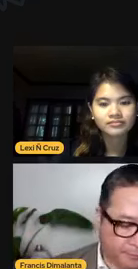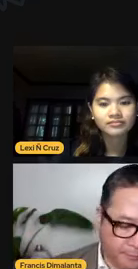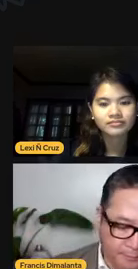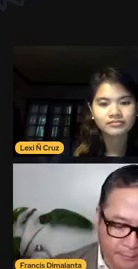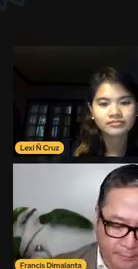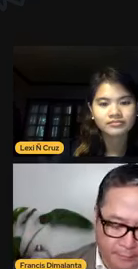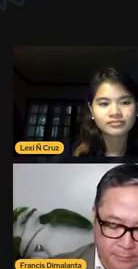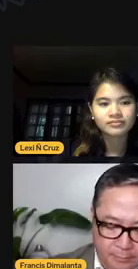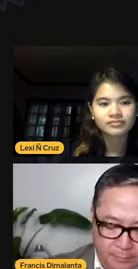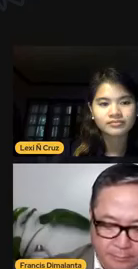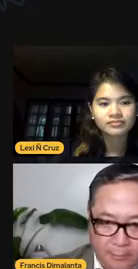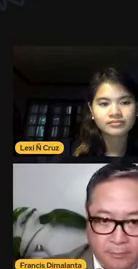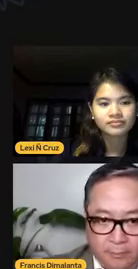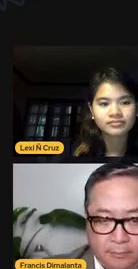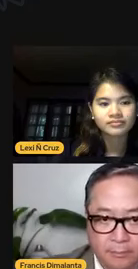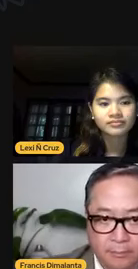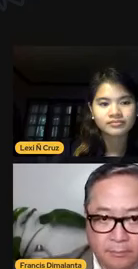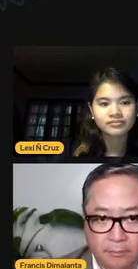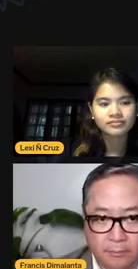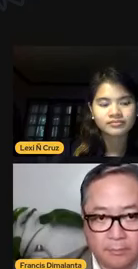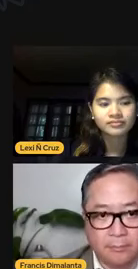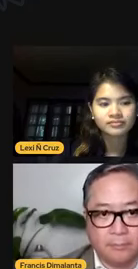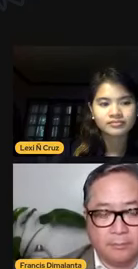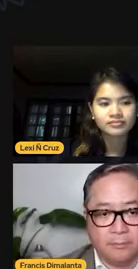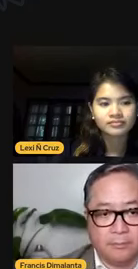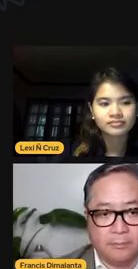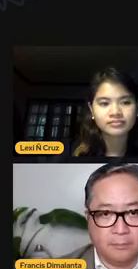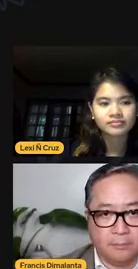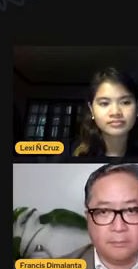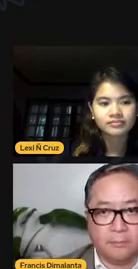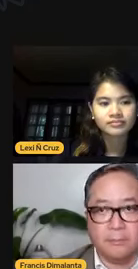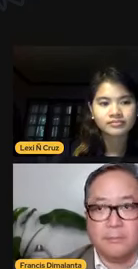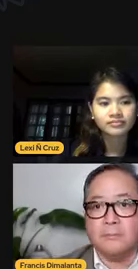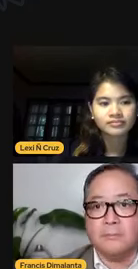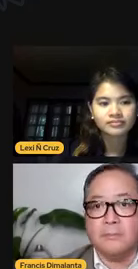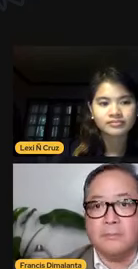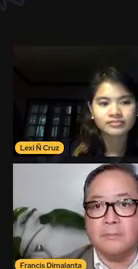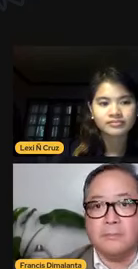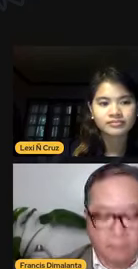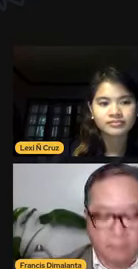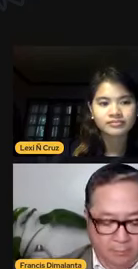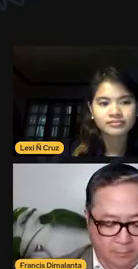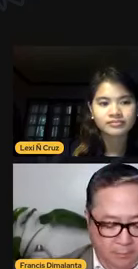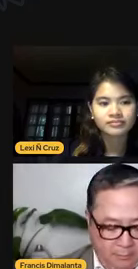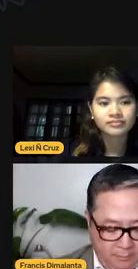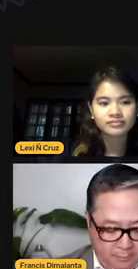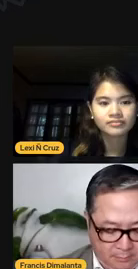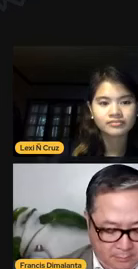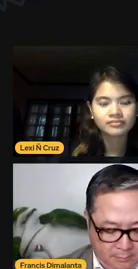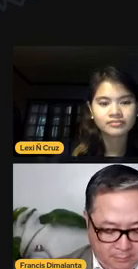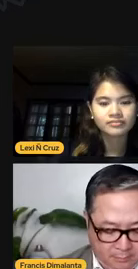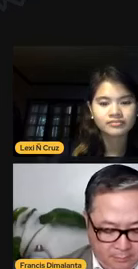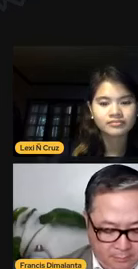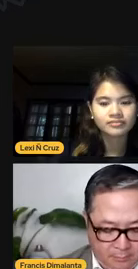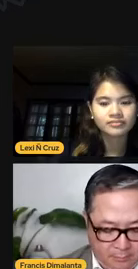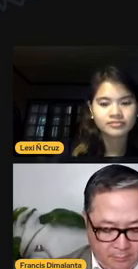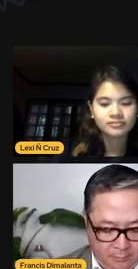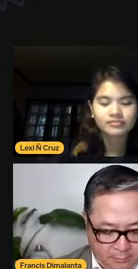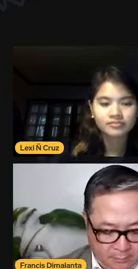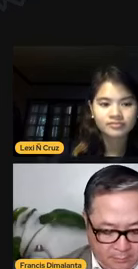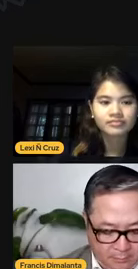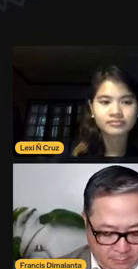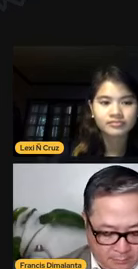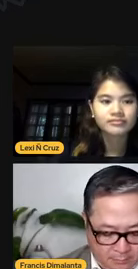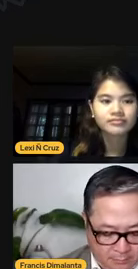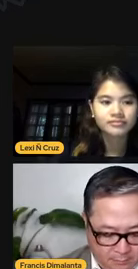online school. The 6 year old, I can just leave her now because she knows how to log in, log out. You know, there's a big difference. So